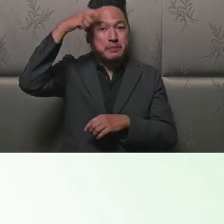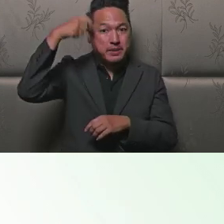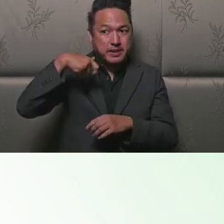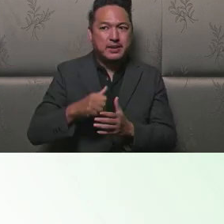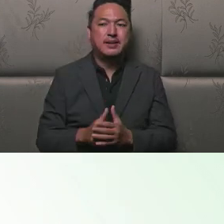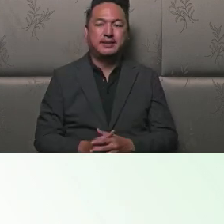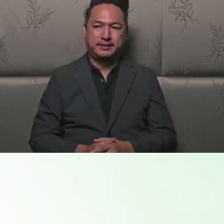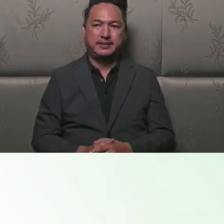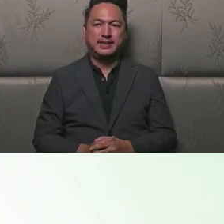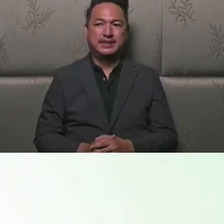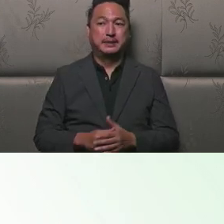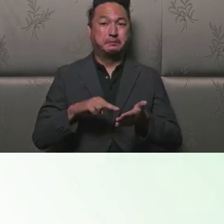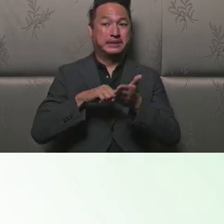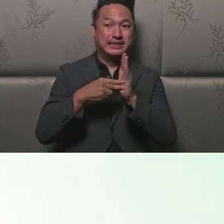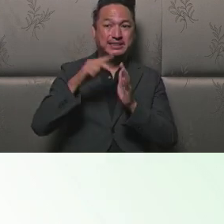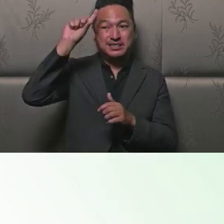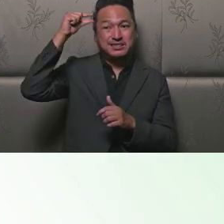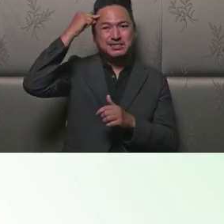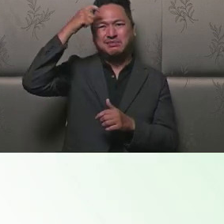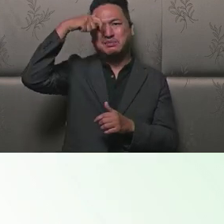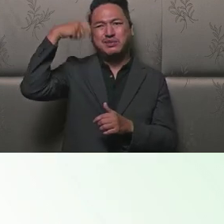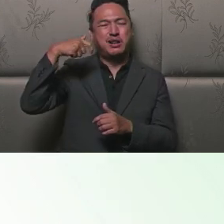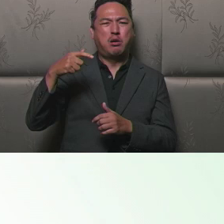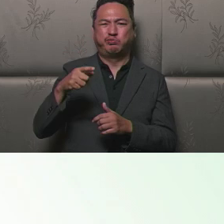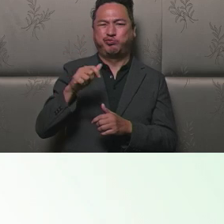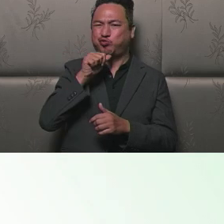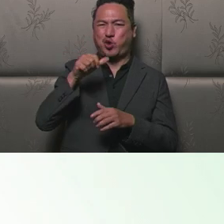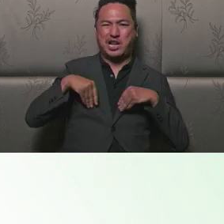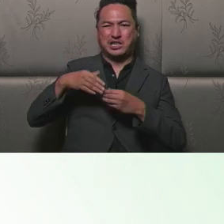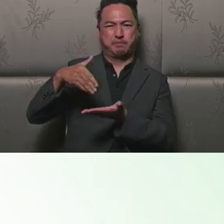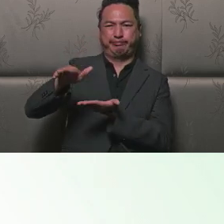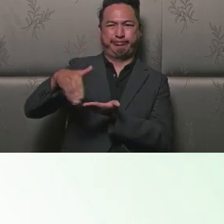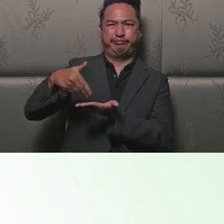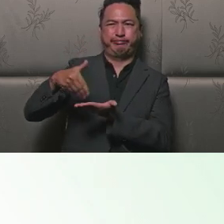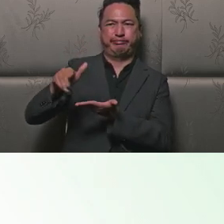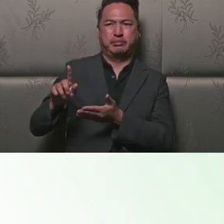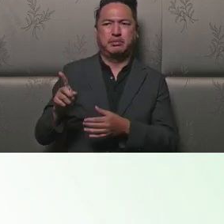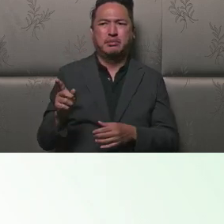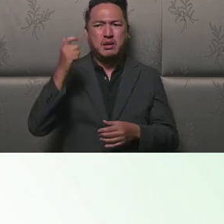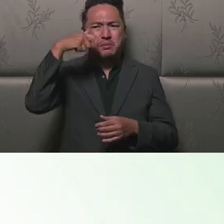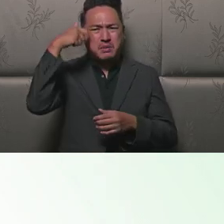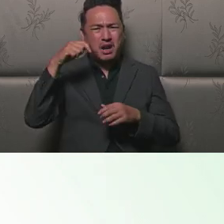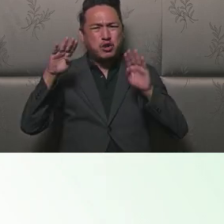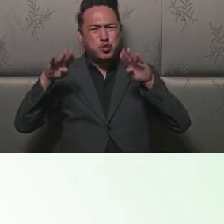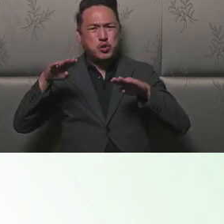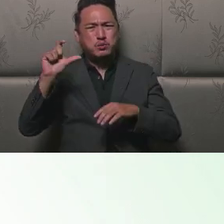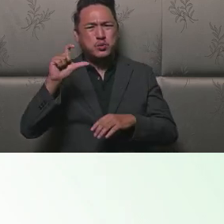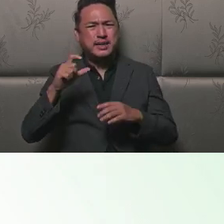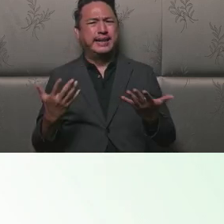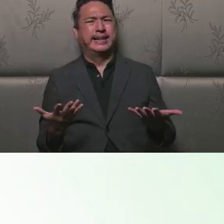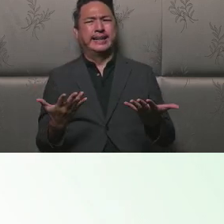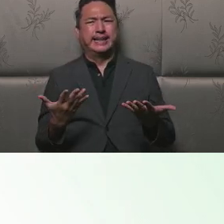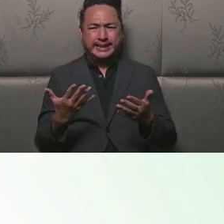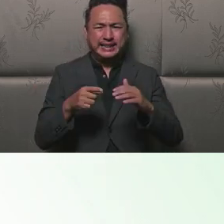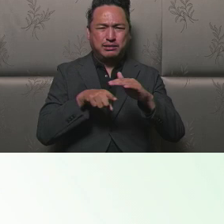be a refugee or to be the parent of a refugee. And for clarity, because there's sometimes the term's not very